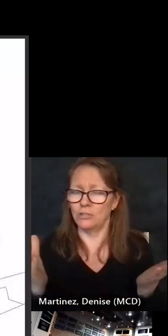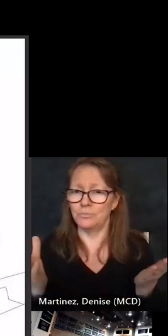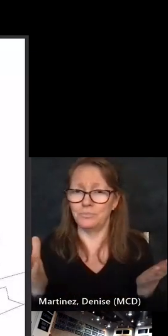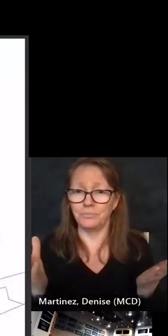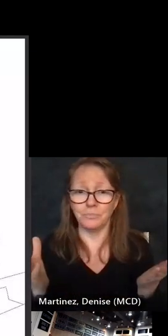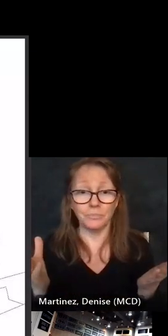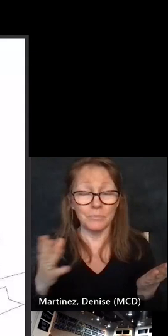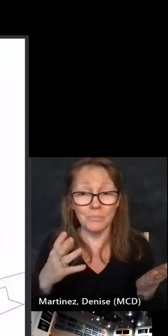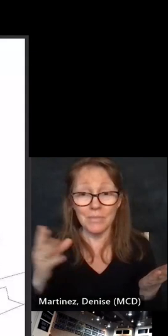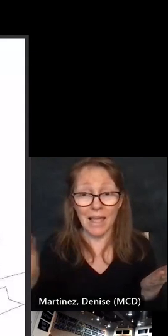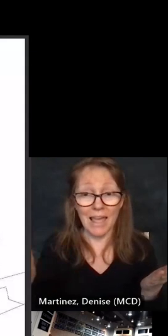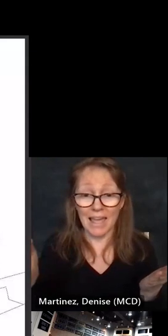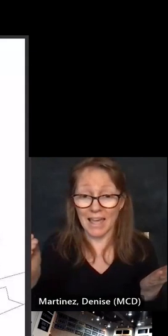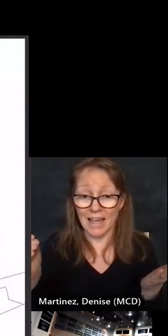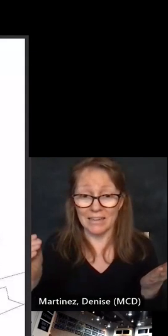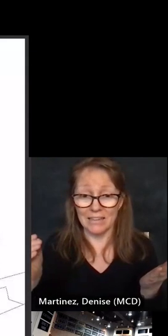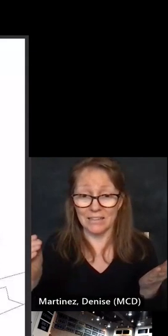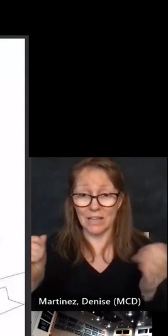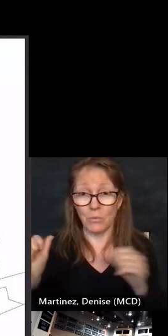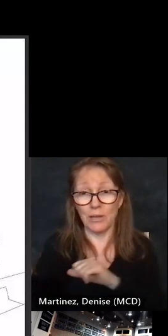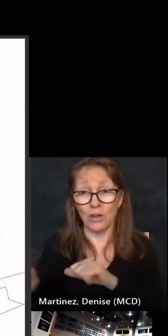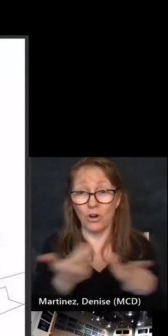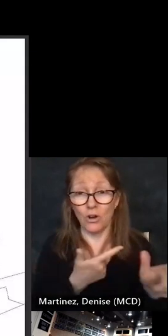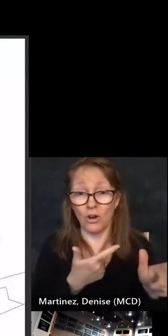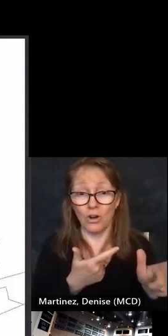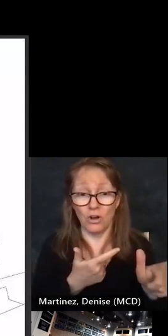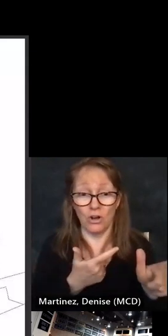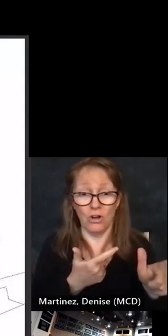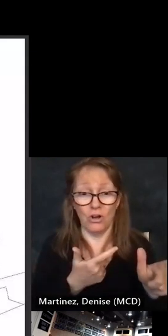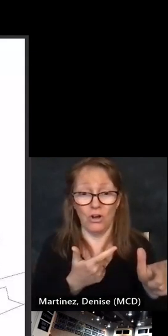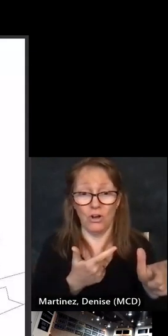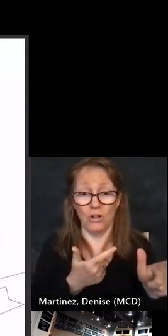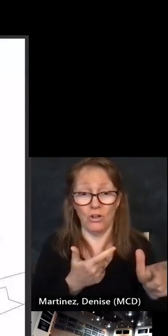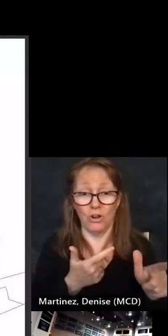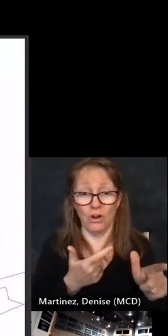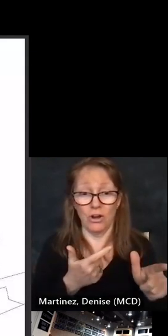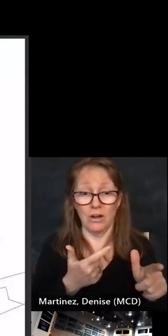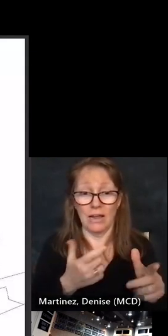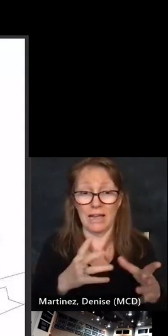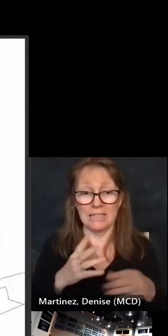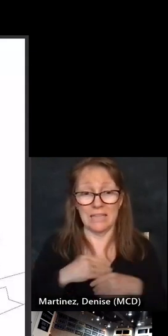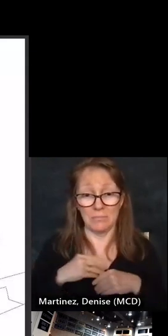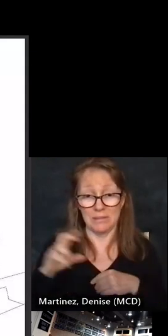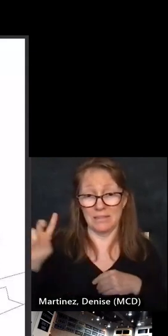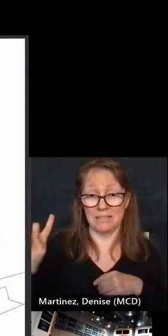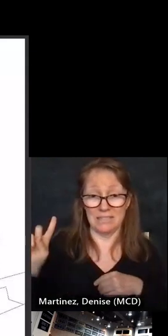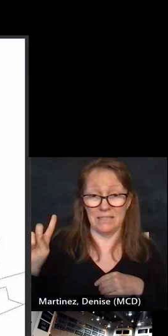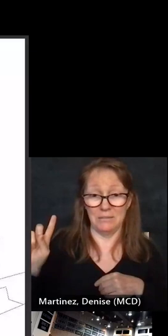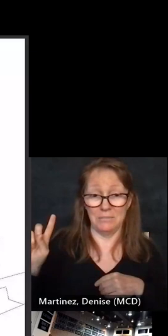and the fact that you all are accepting your DPW salt pile